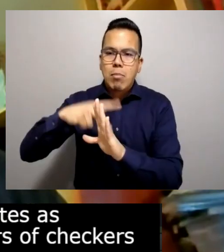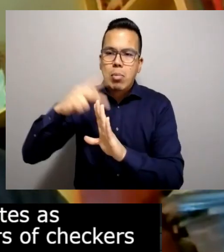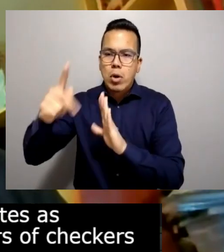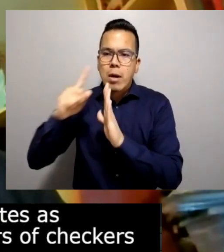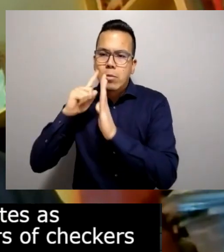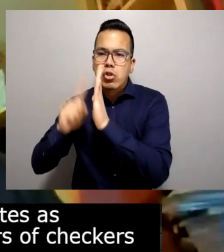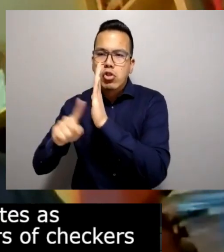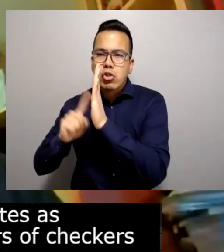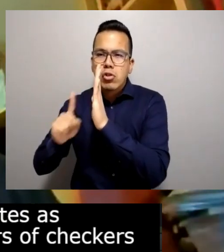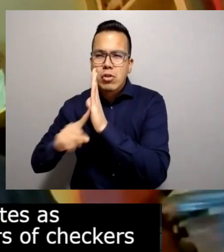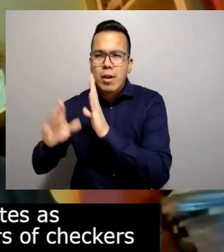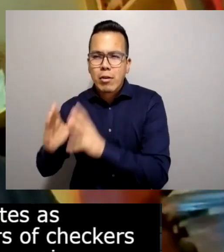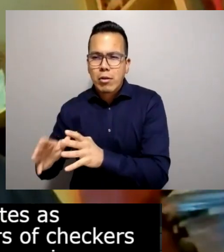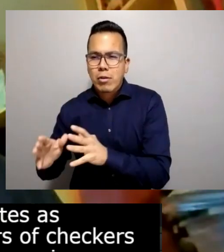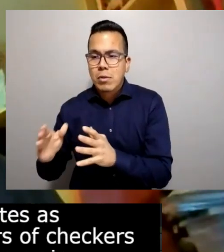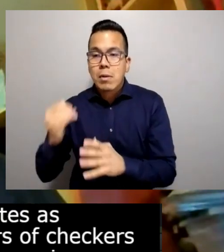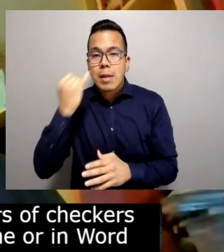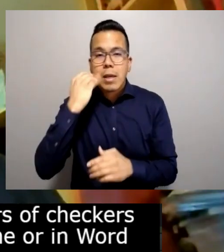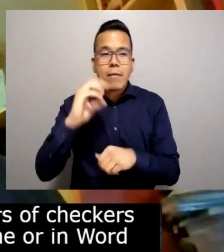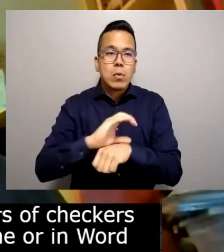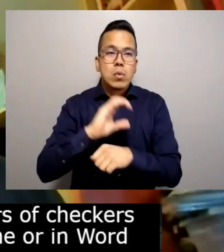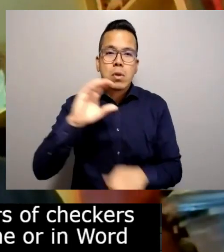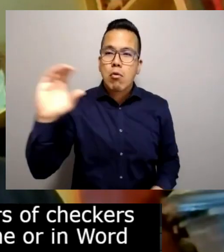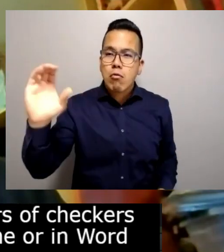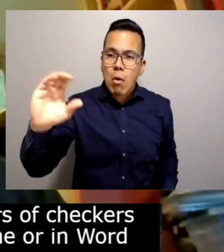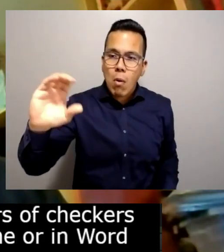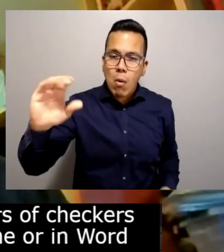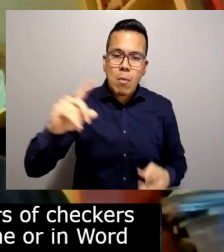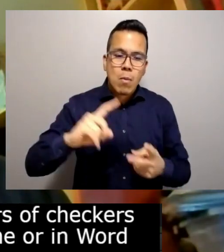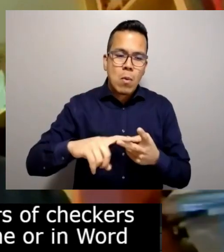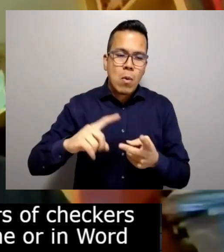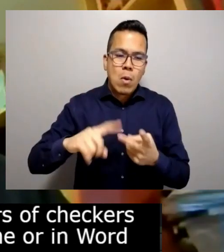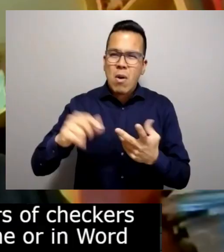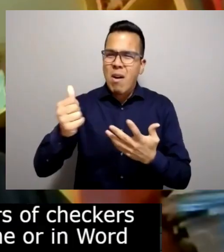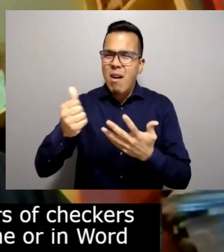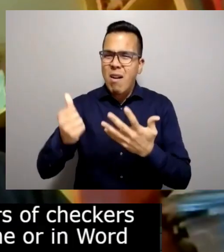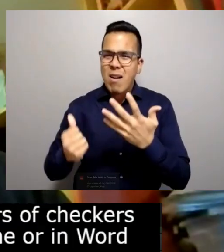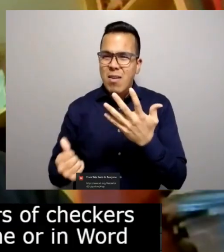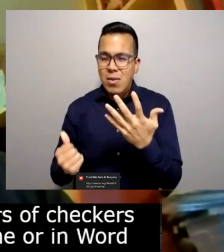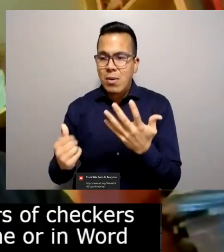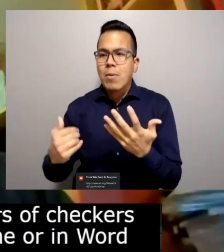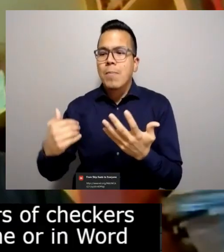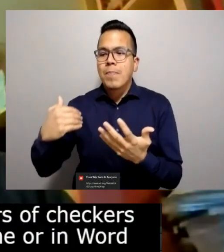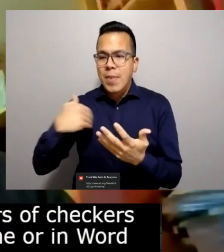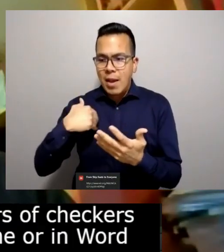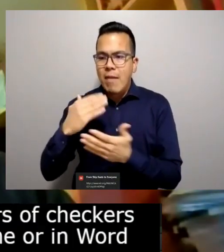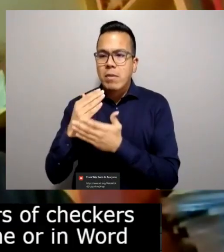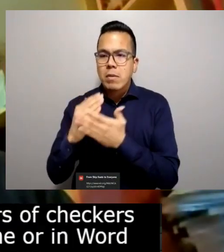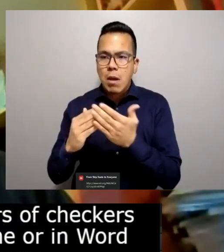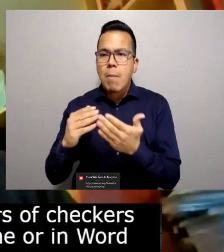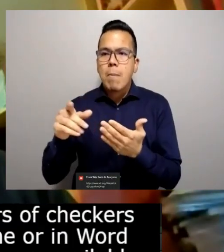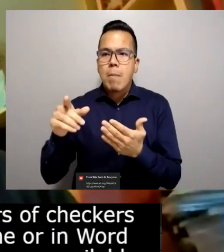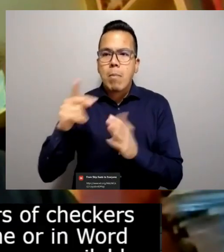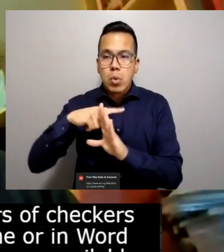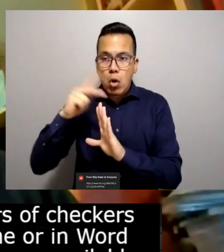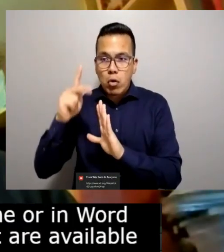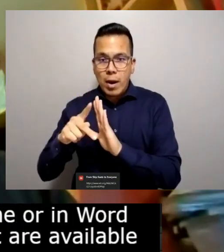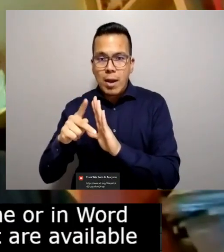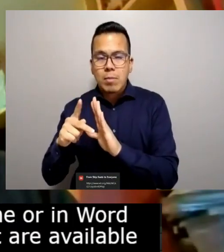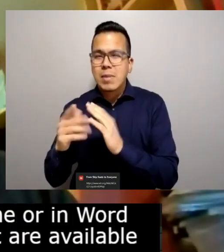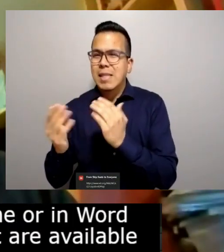are native checkers or extensions that are available um, that are really quite